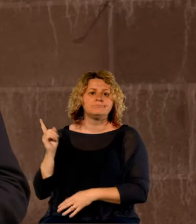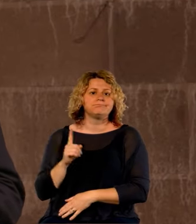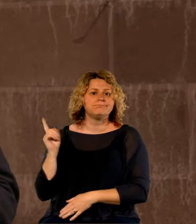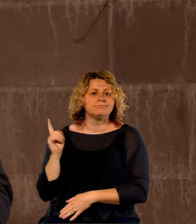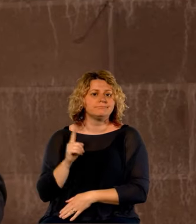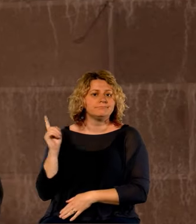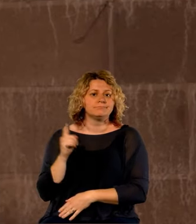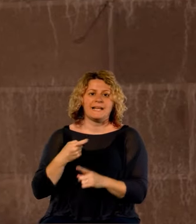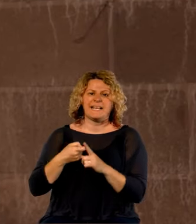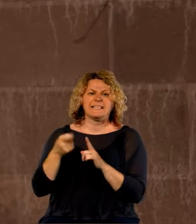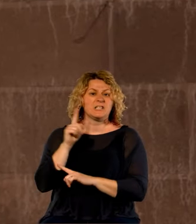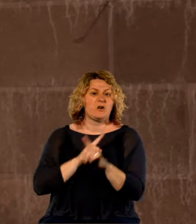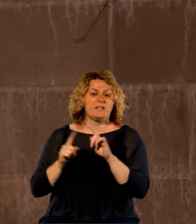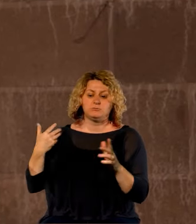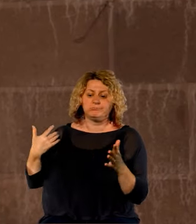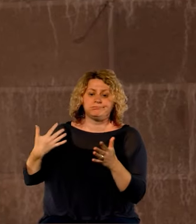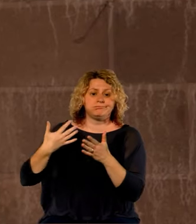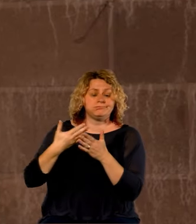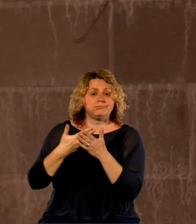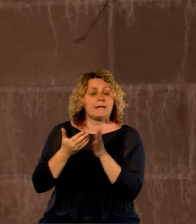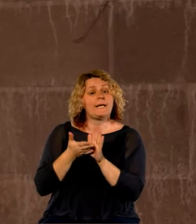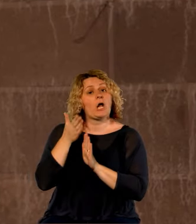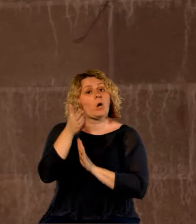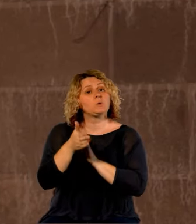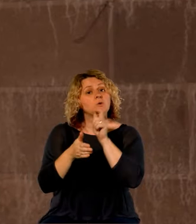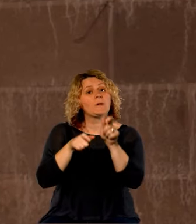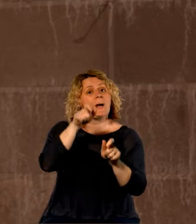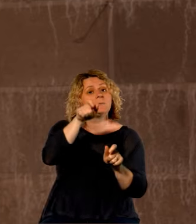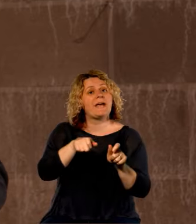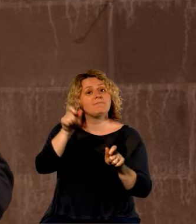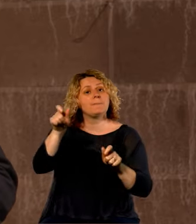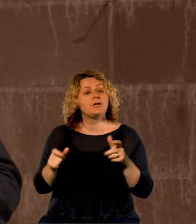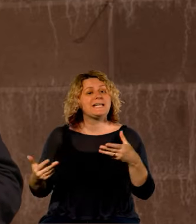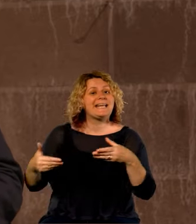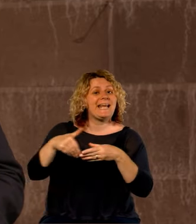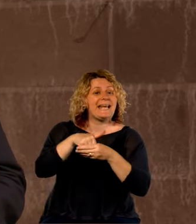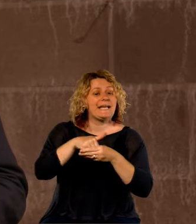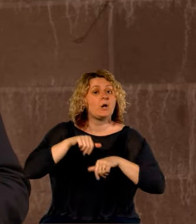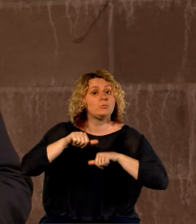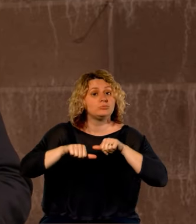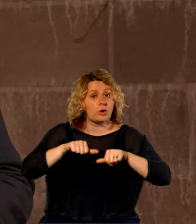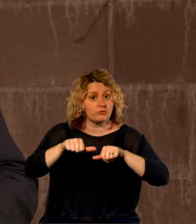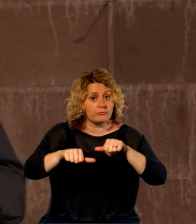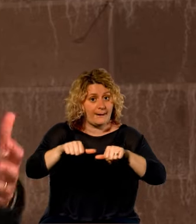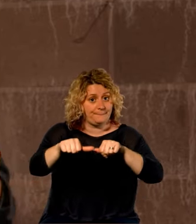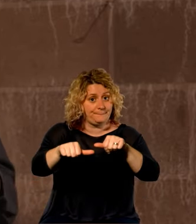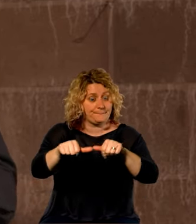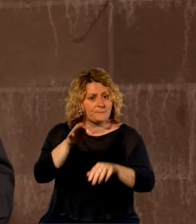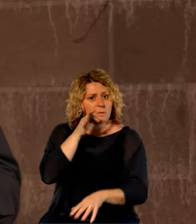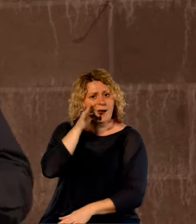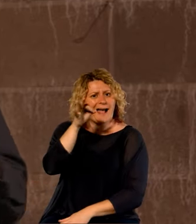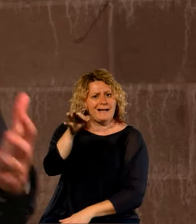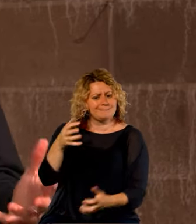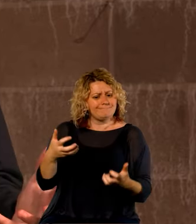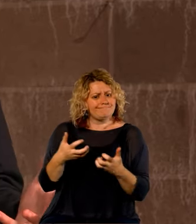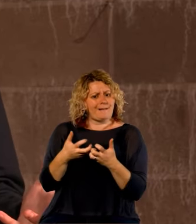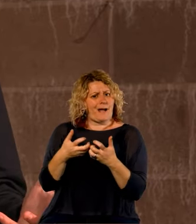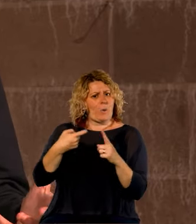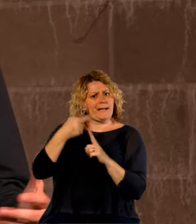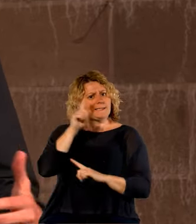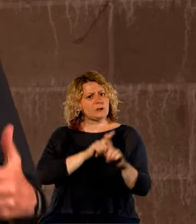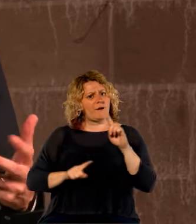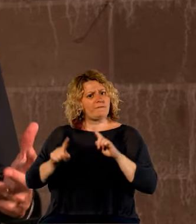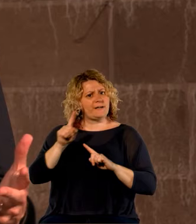the Count Everyone In program we were hearing about earlier. So we asked Stephen, how has coming to the